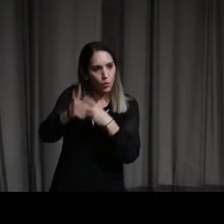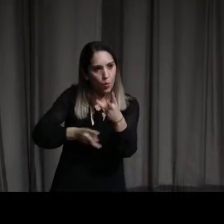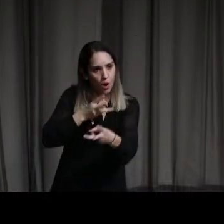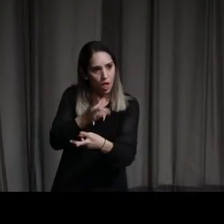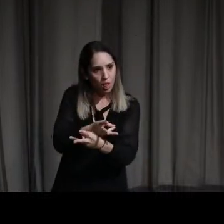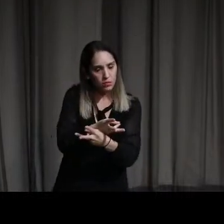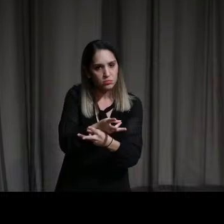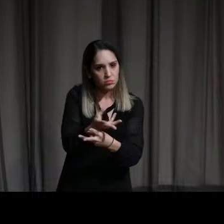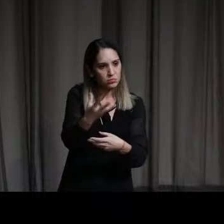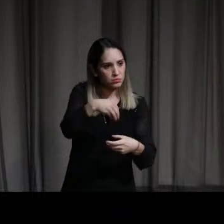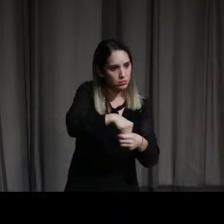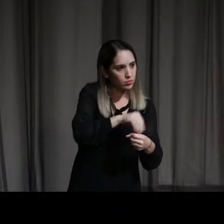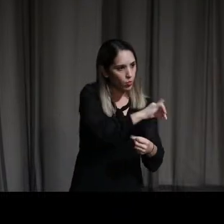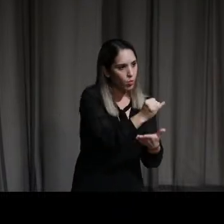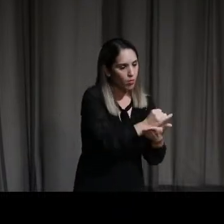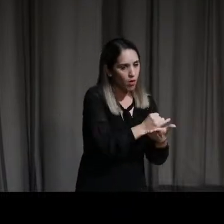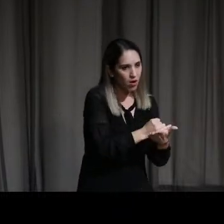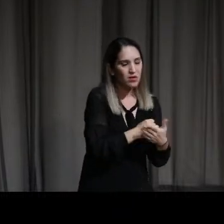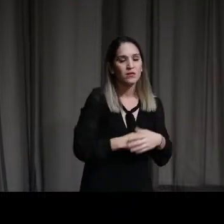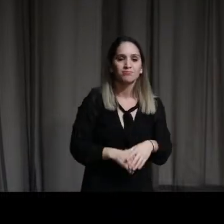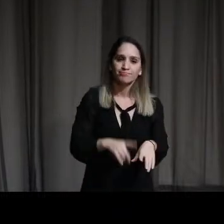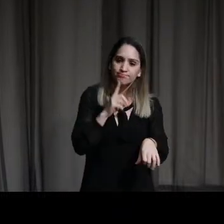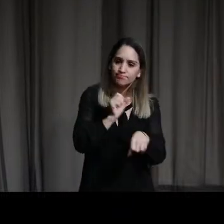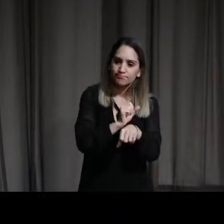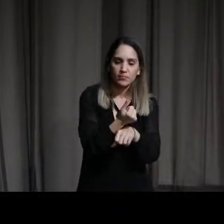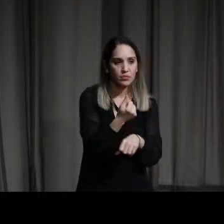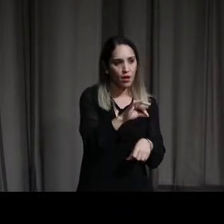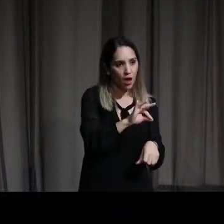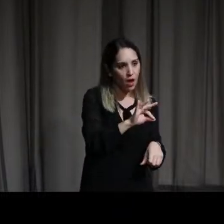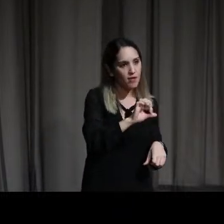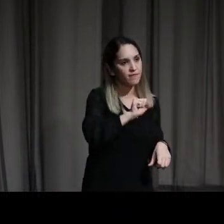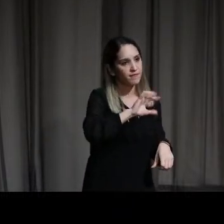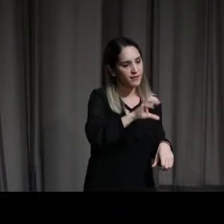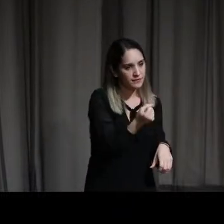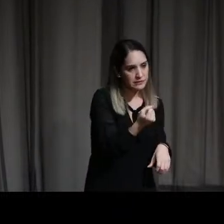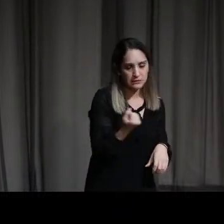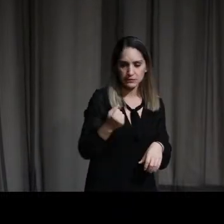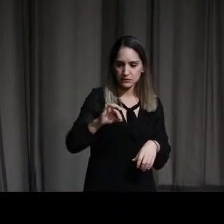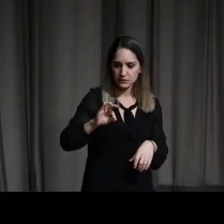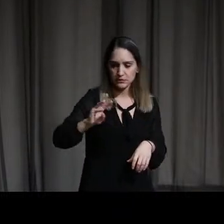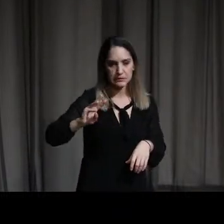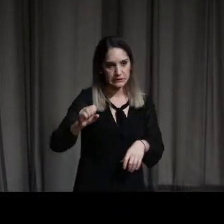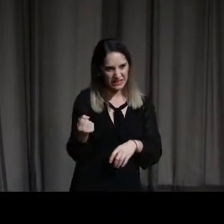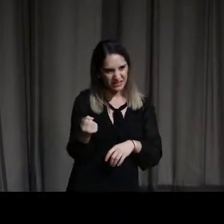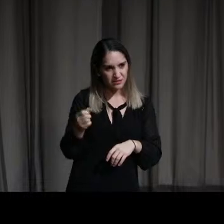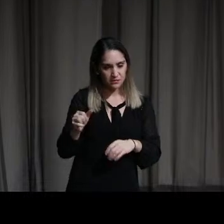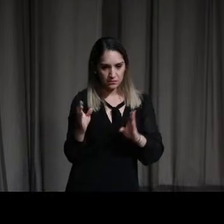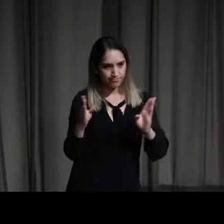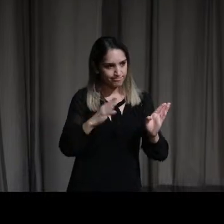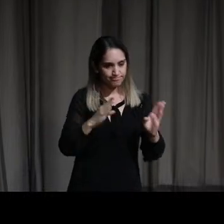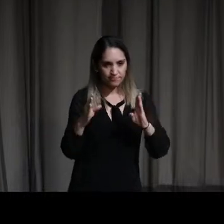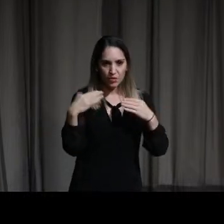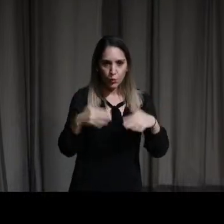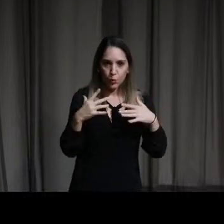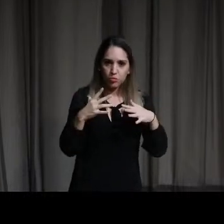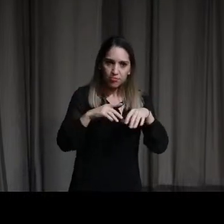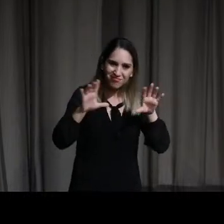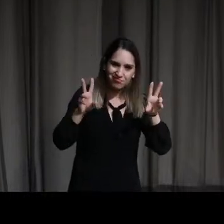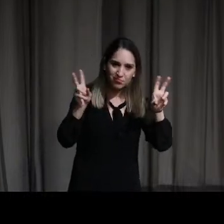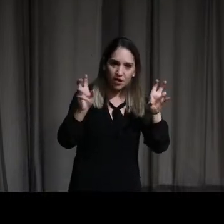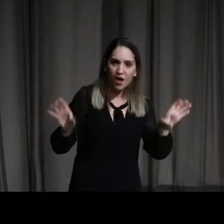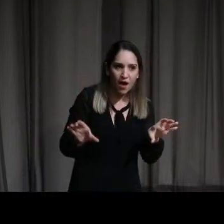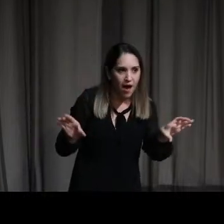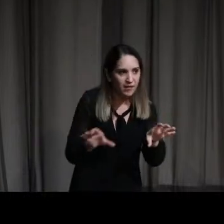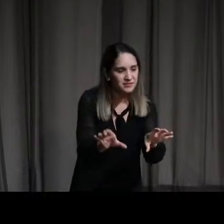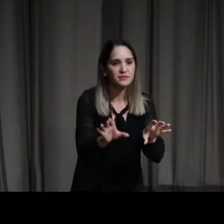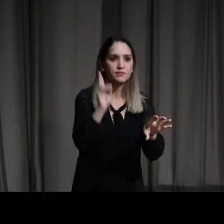But certainly in the 1950s and moving into the 60s, it's a very active period, to put it mildly, in